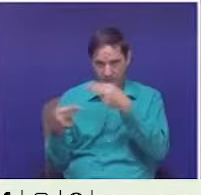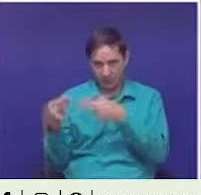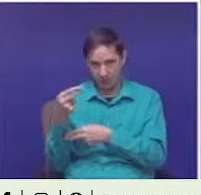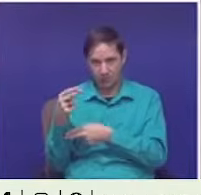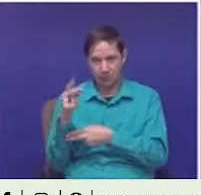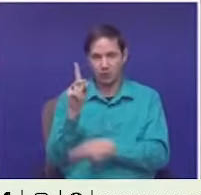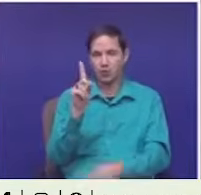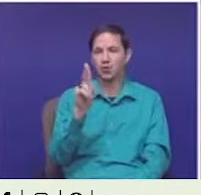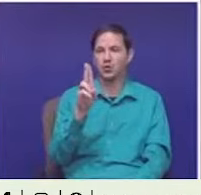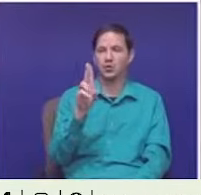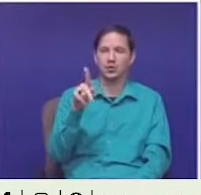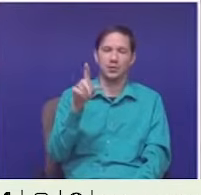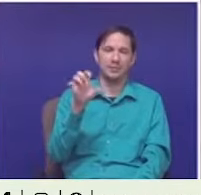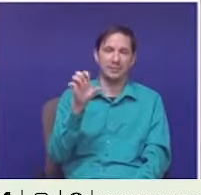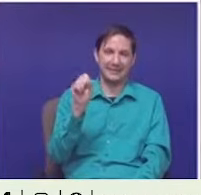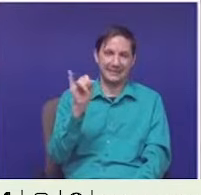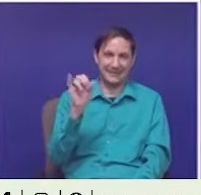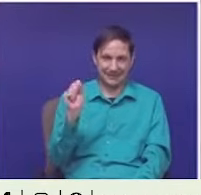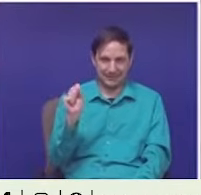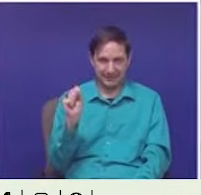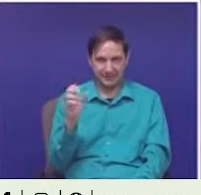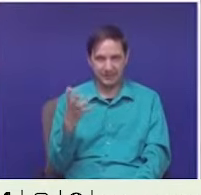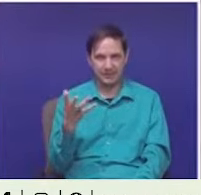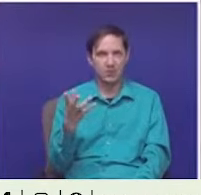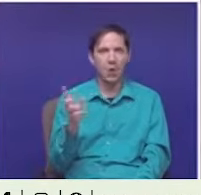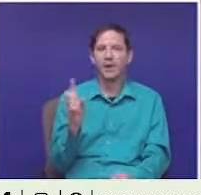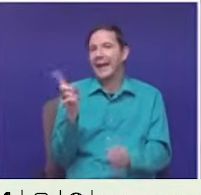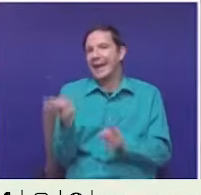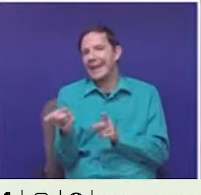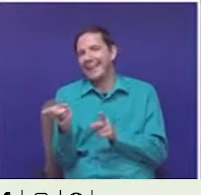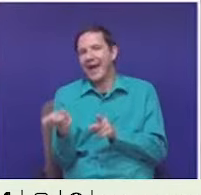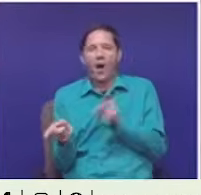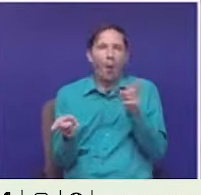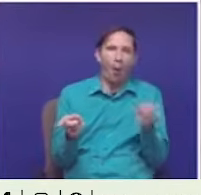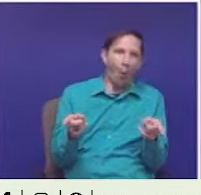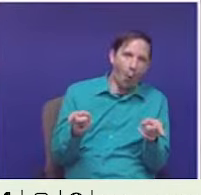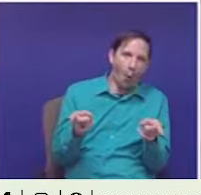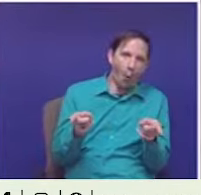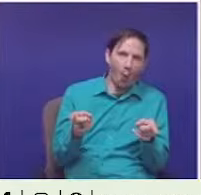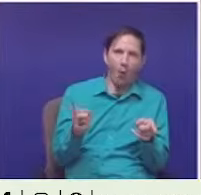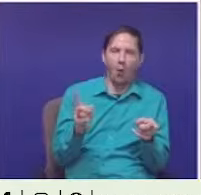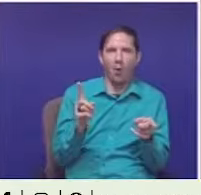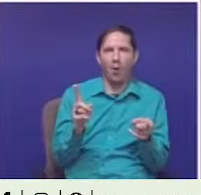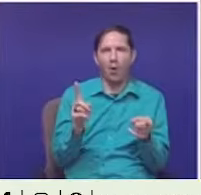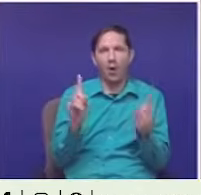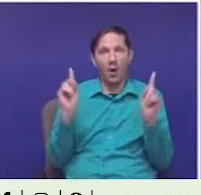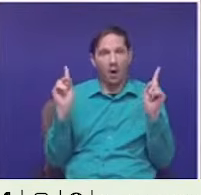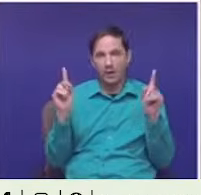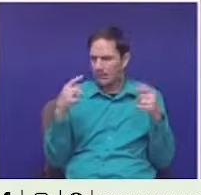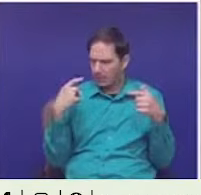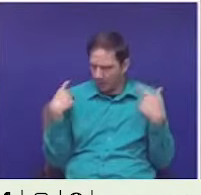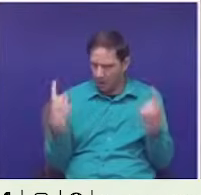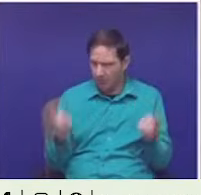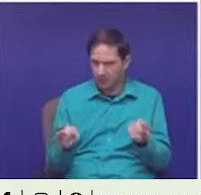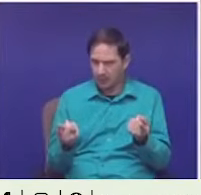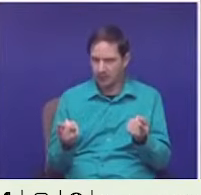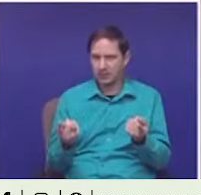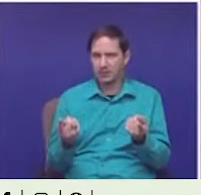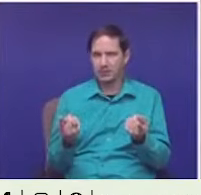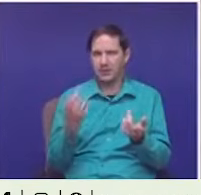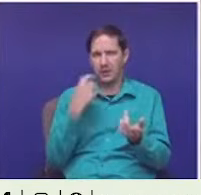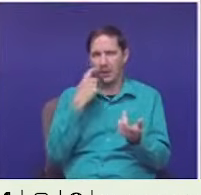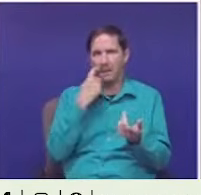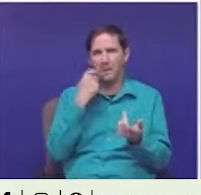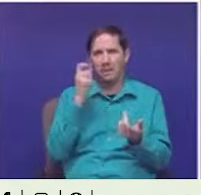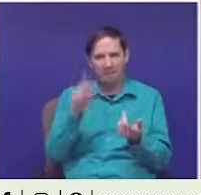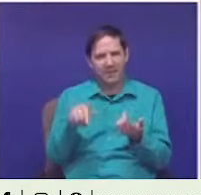Honorable Duplessis, that it's not an either or. It's not a matter of whether or not a province can provide scholar transport for one set of